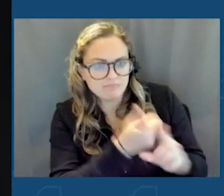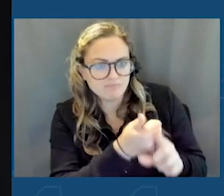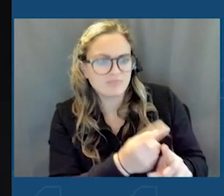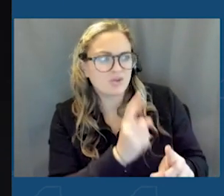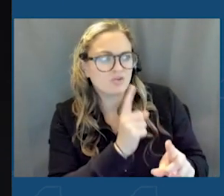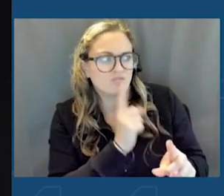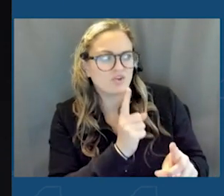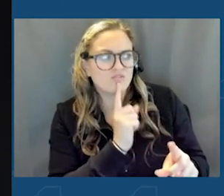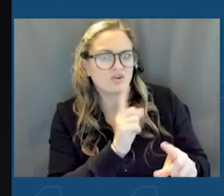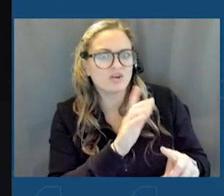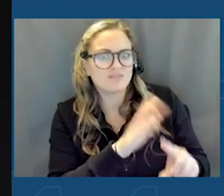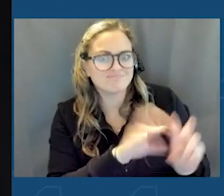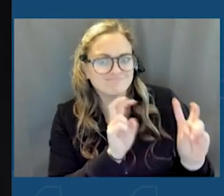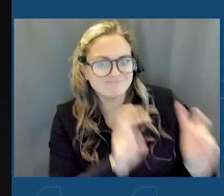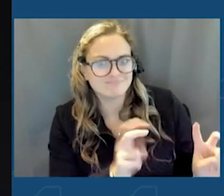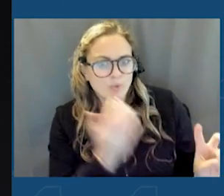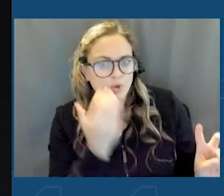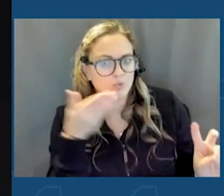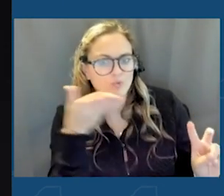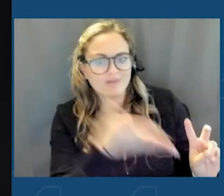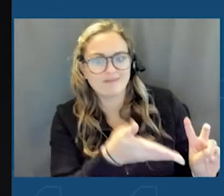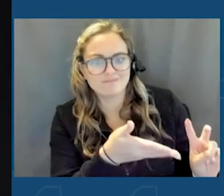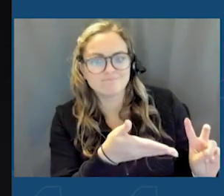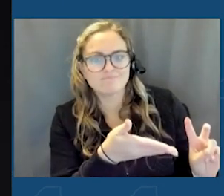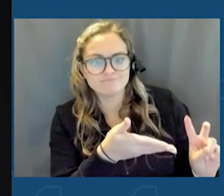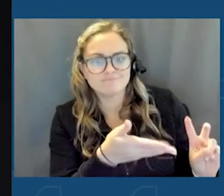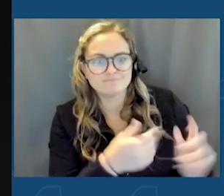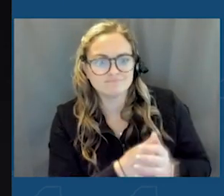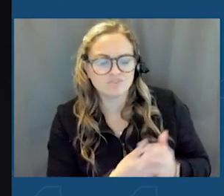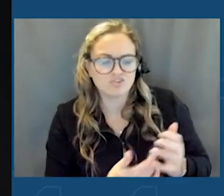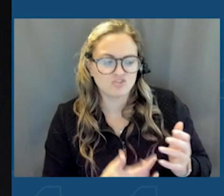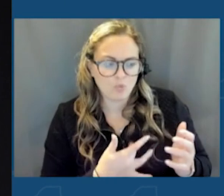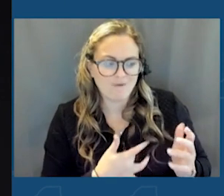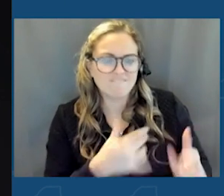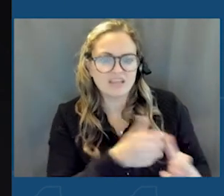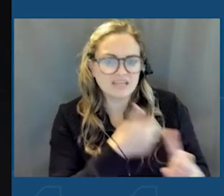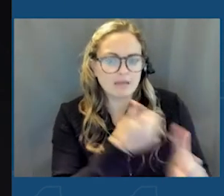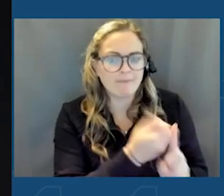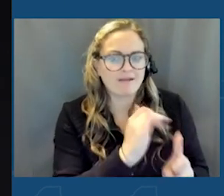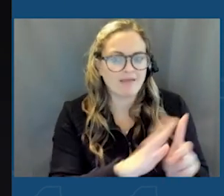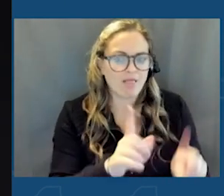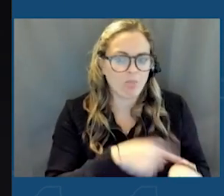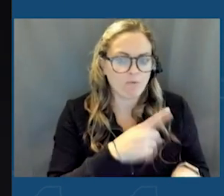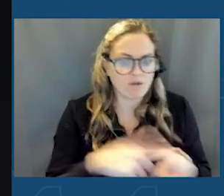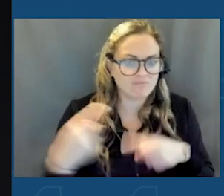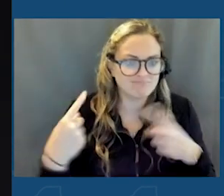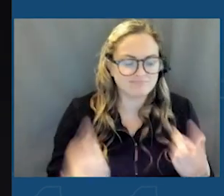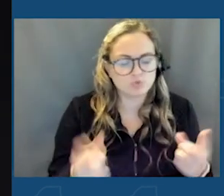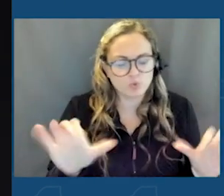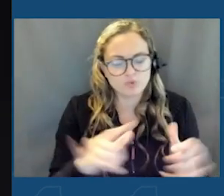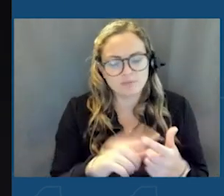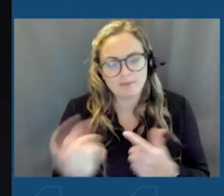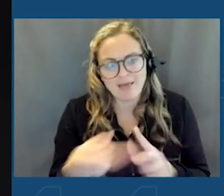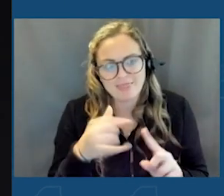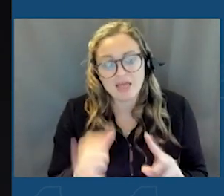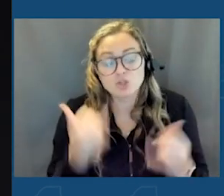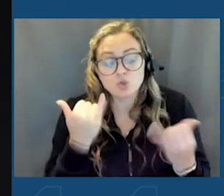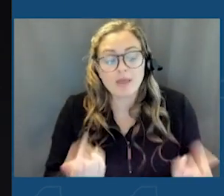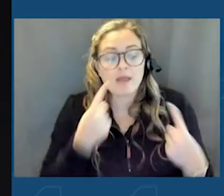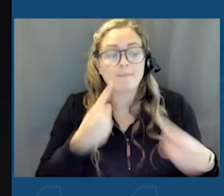on our radar. And so we're feeling the effects of this for too long, and today we're doing something about it. Today I'm announcing